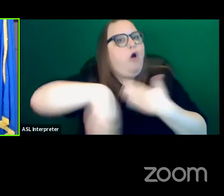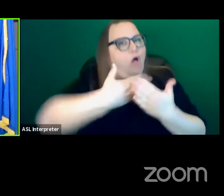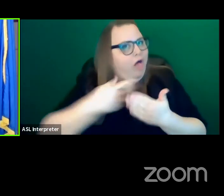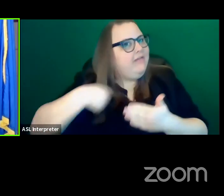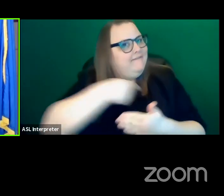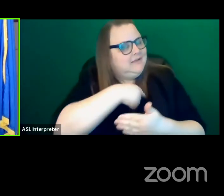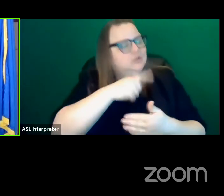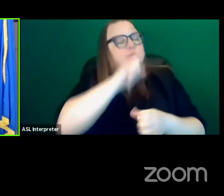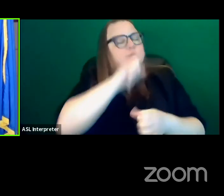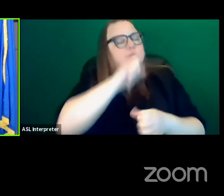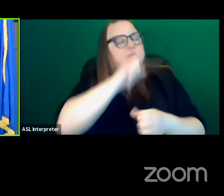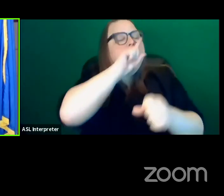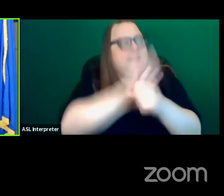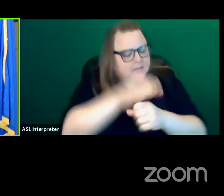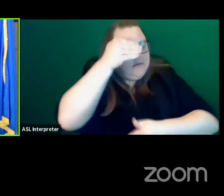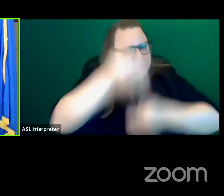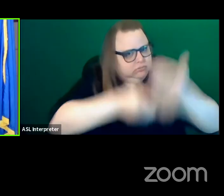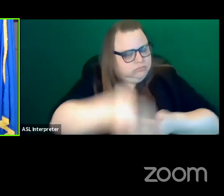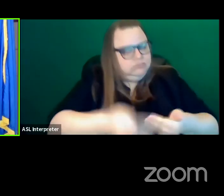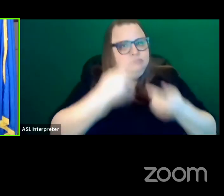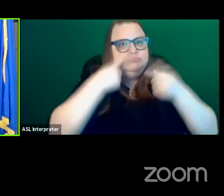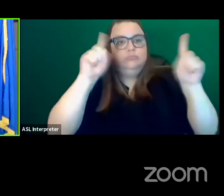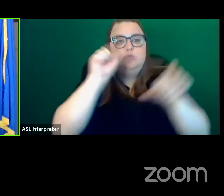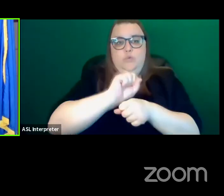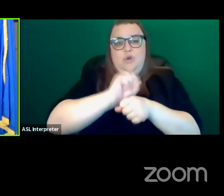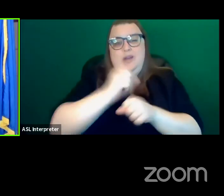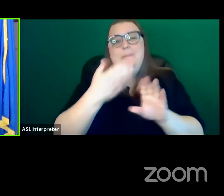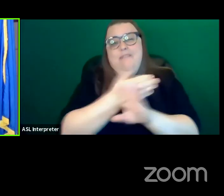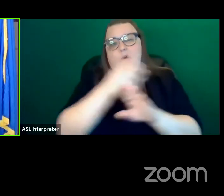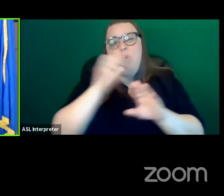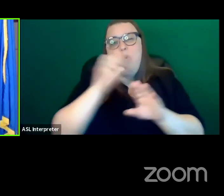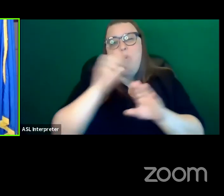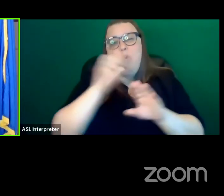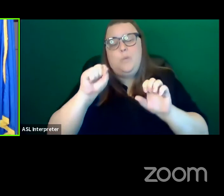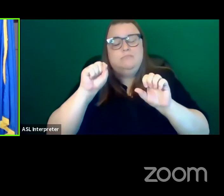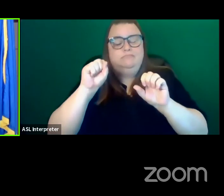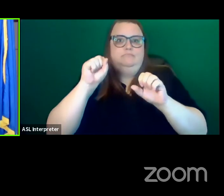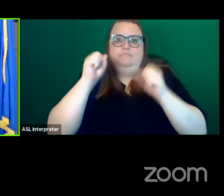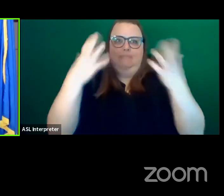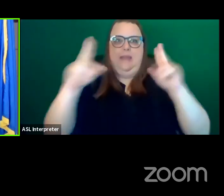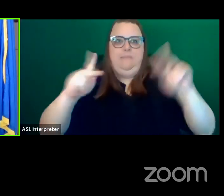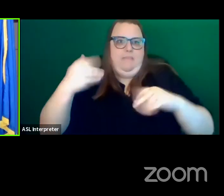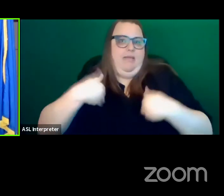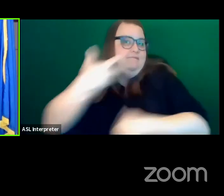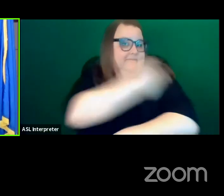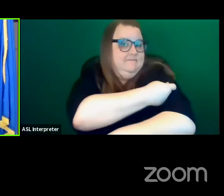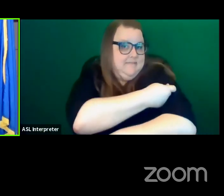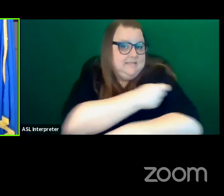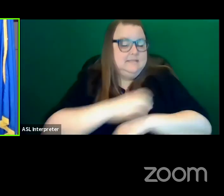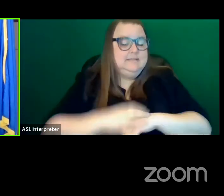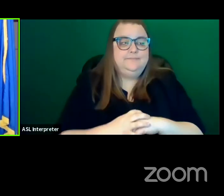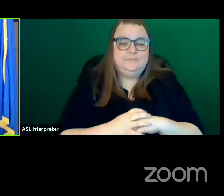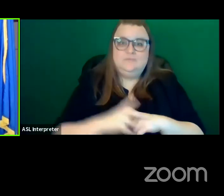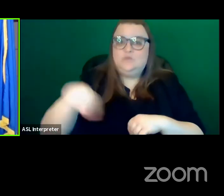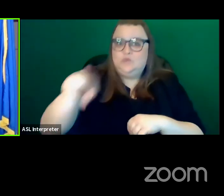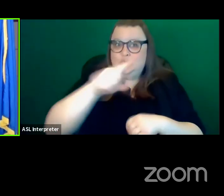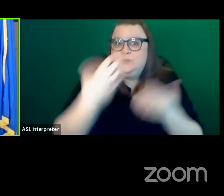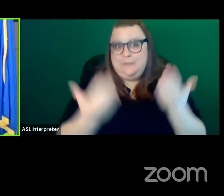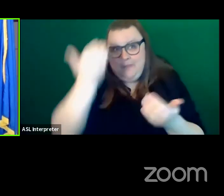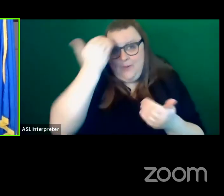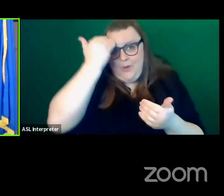before a vaccine is widely available. As many of you know from watching the daily updates, we are not